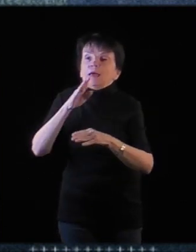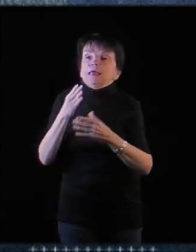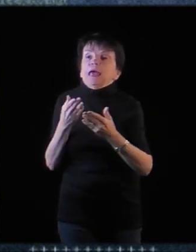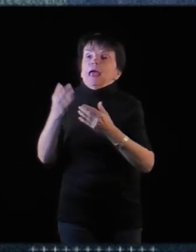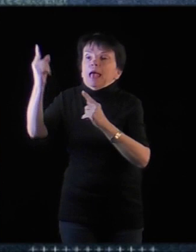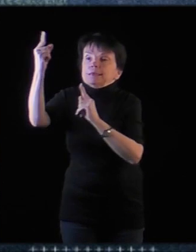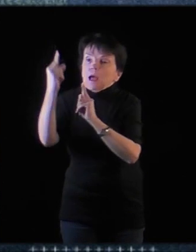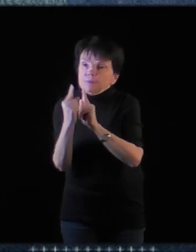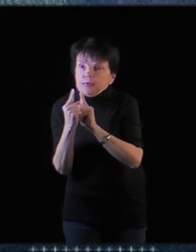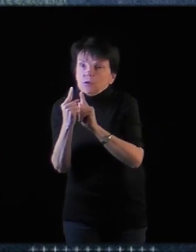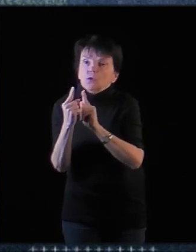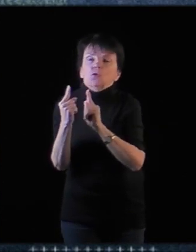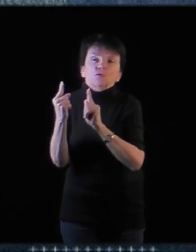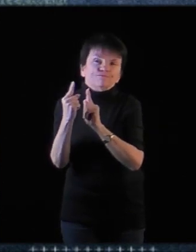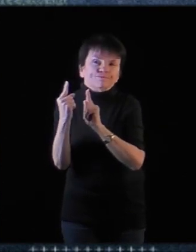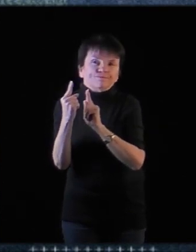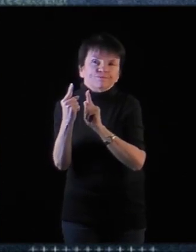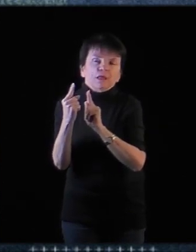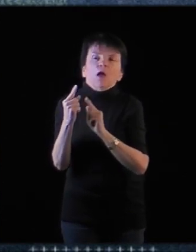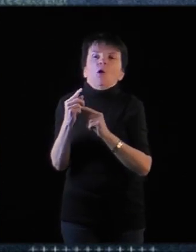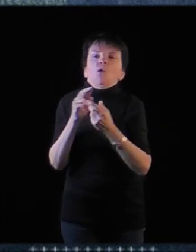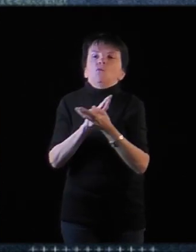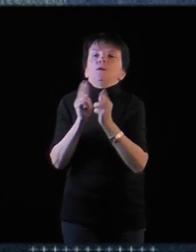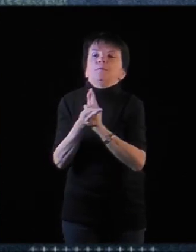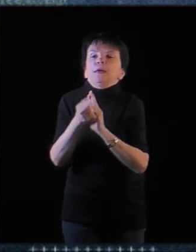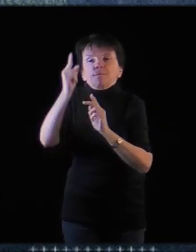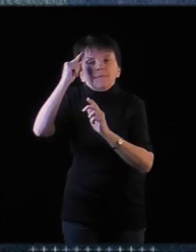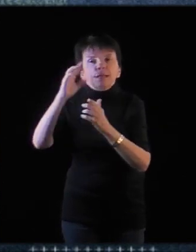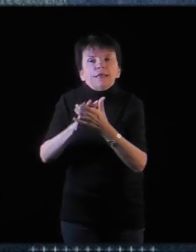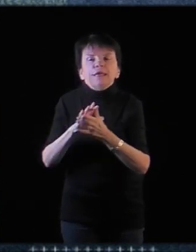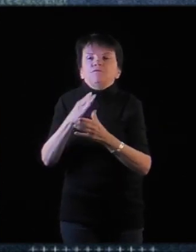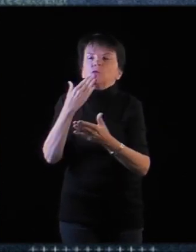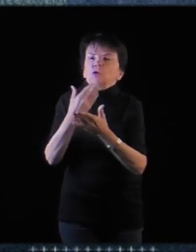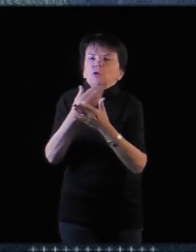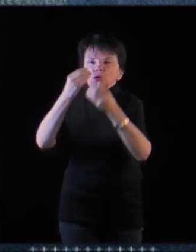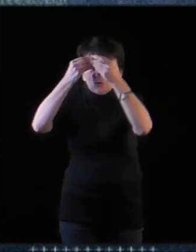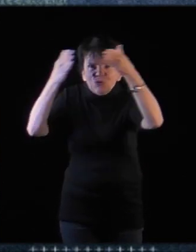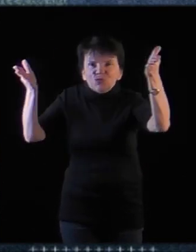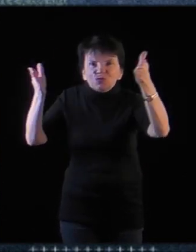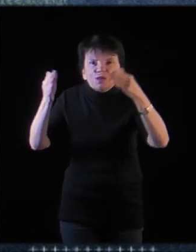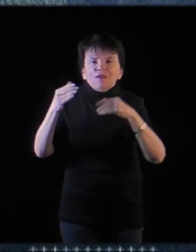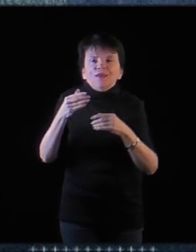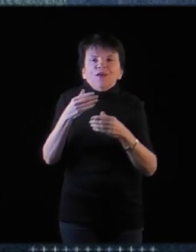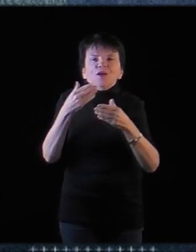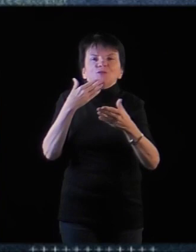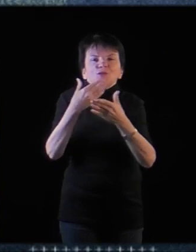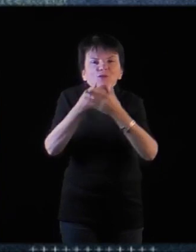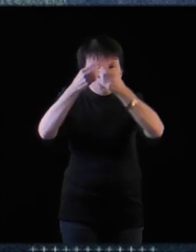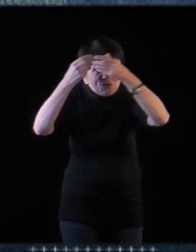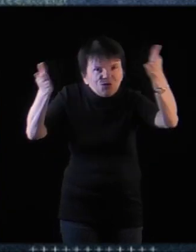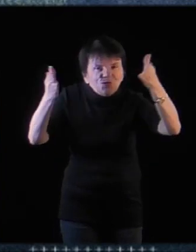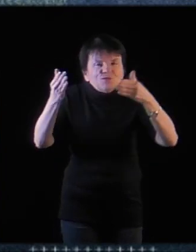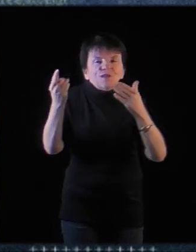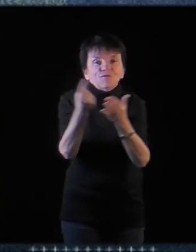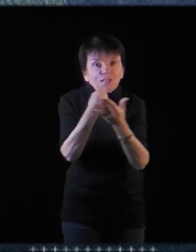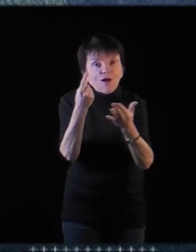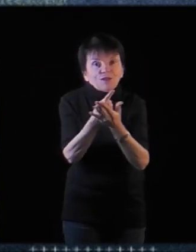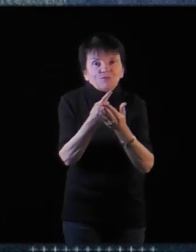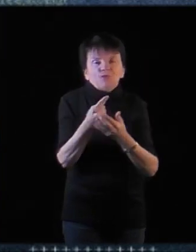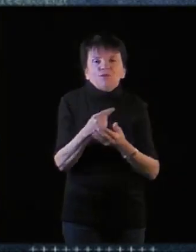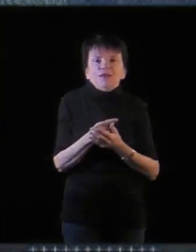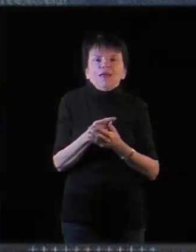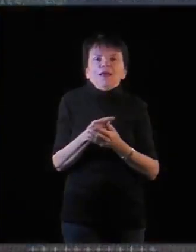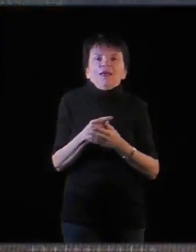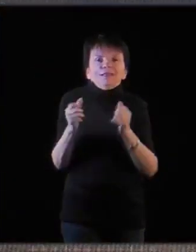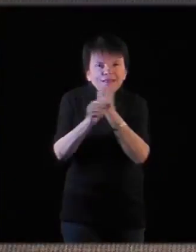and believe the good news." The good news of the gospel message, that message of salvation,